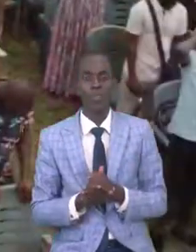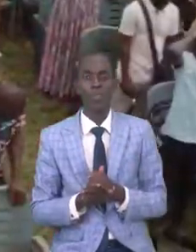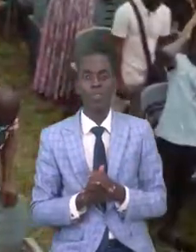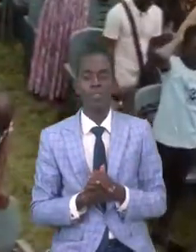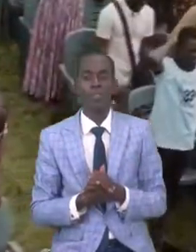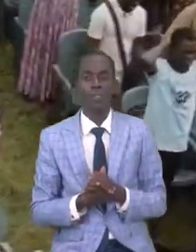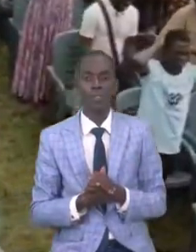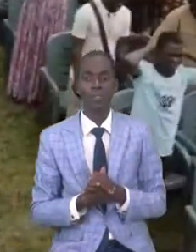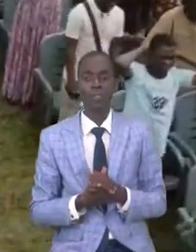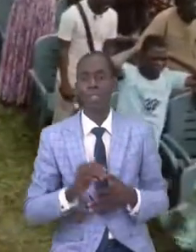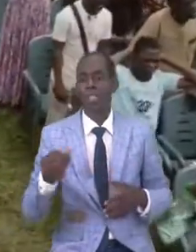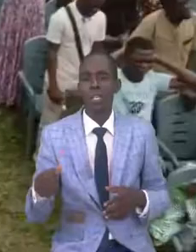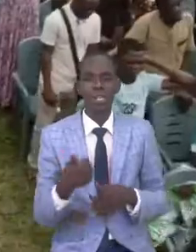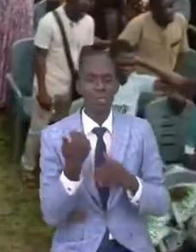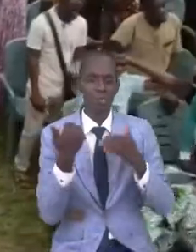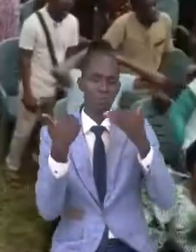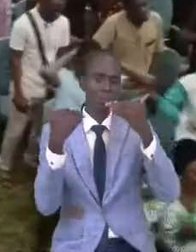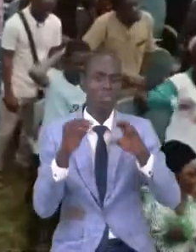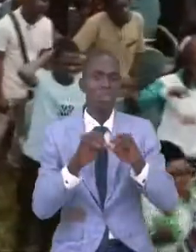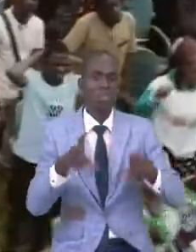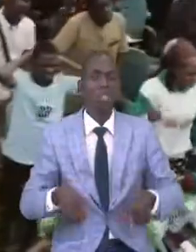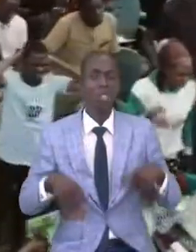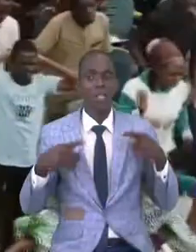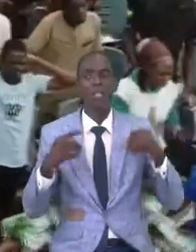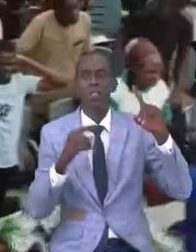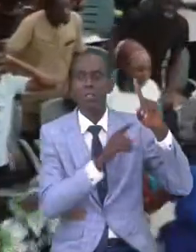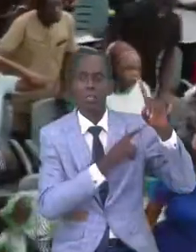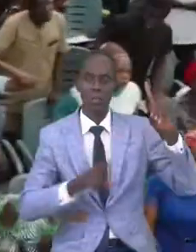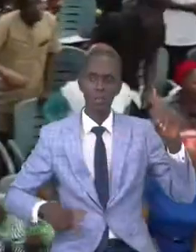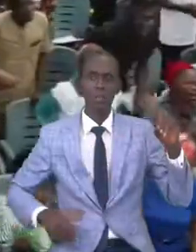Any limitation in your life? The Lord